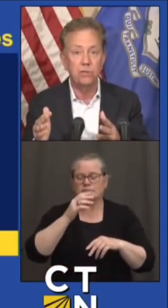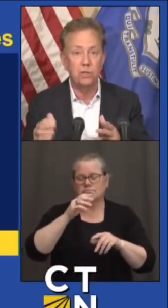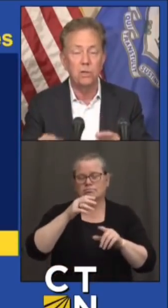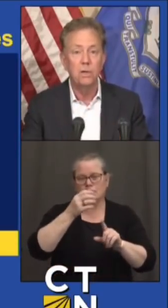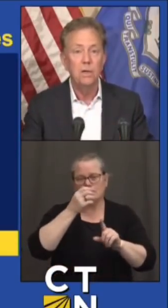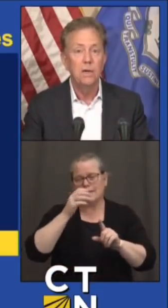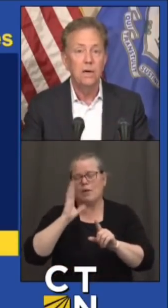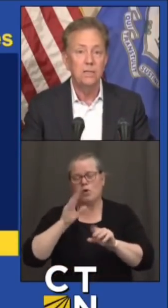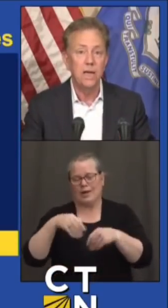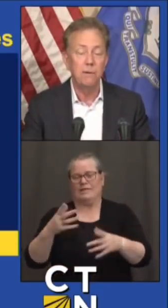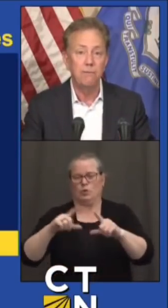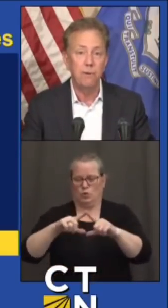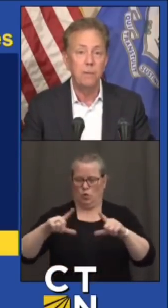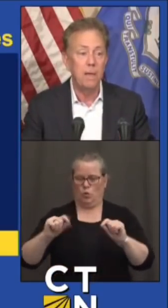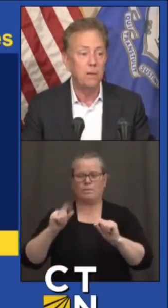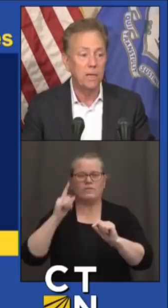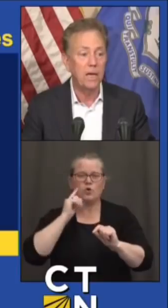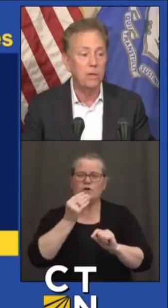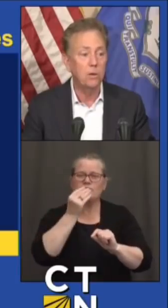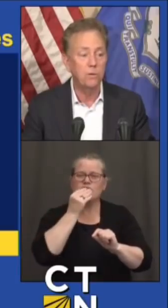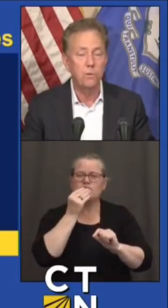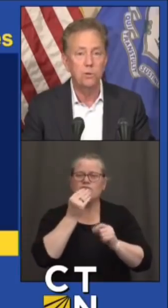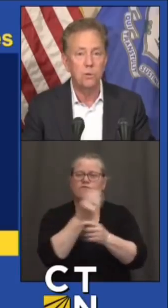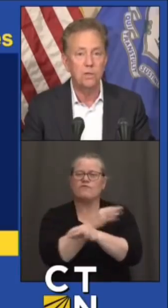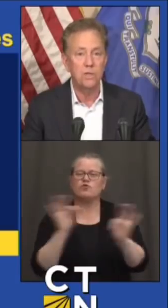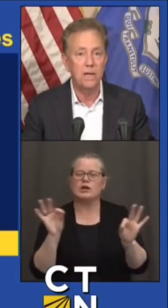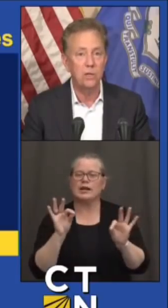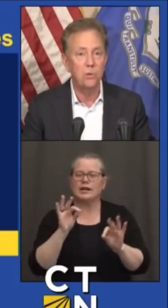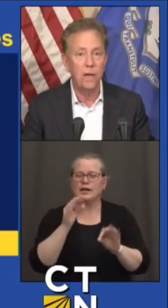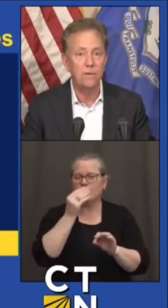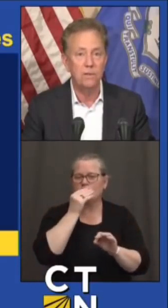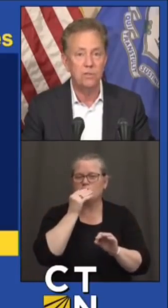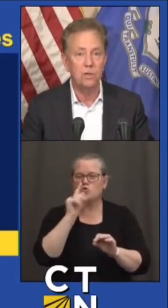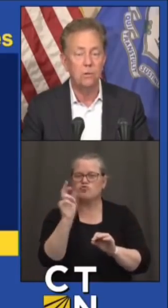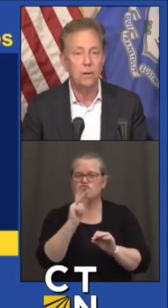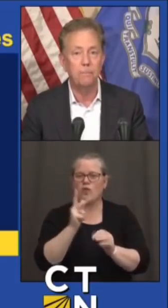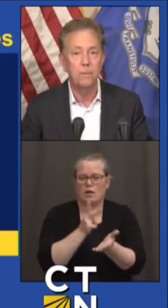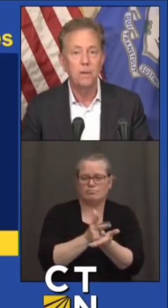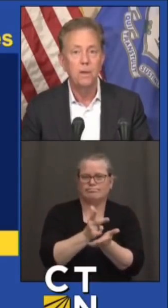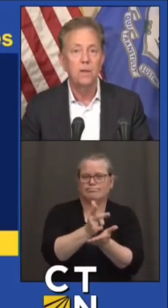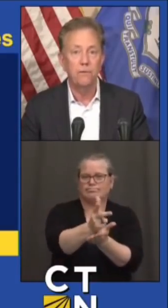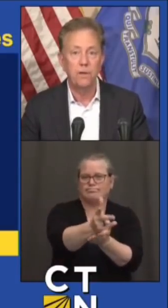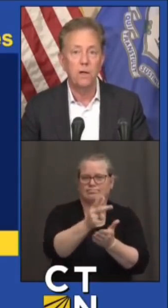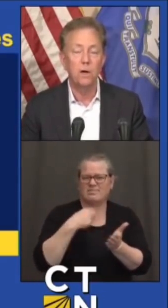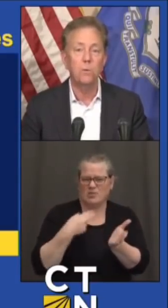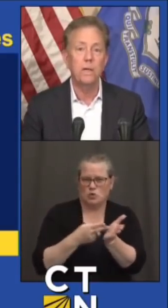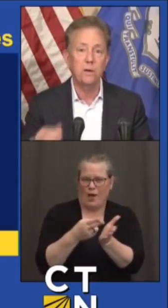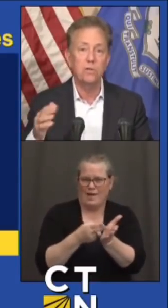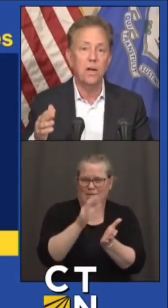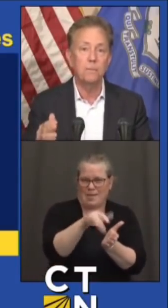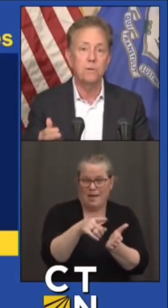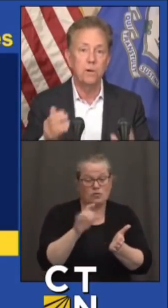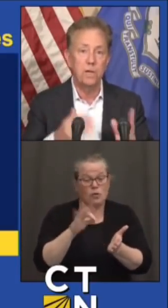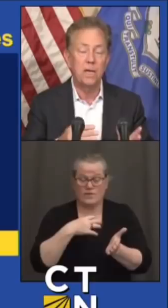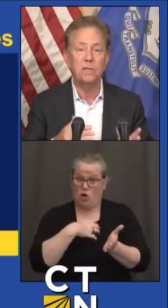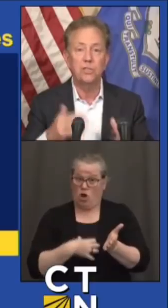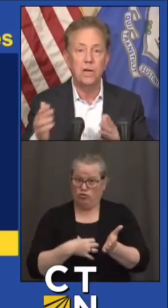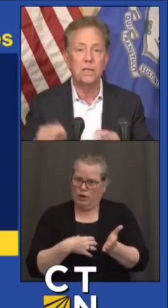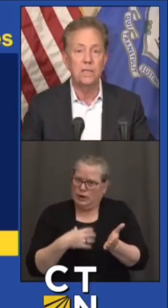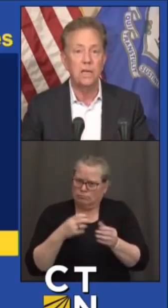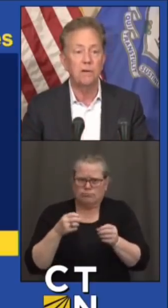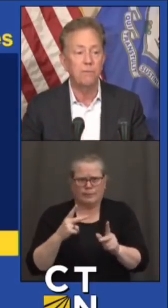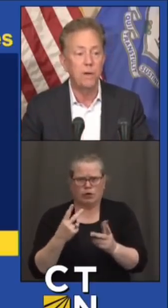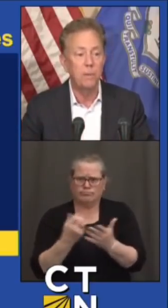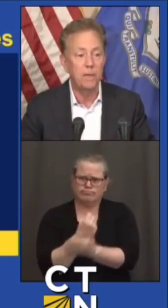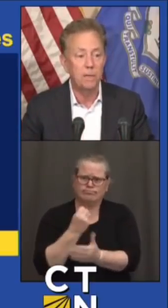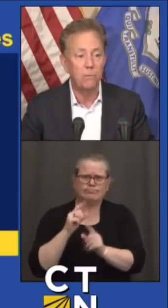a voucher to have a free meal at any of those food trucks down in New Haven. So if you're feeling hungry, here's an opportunity. Get a shot